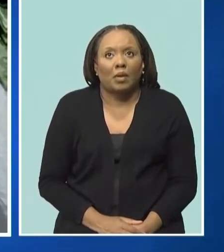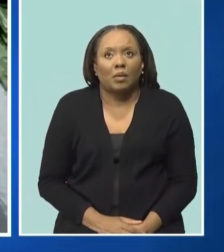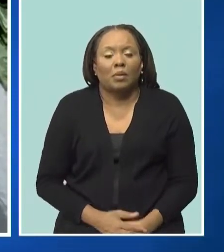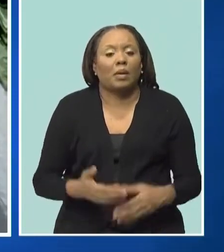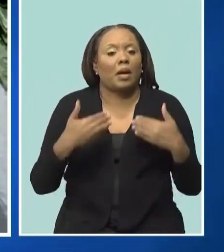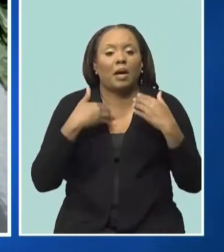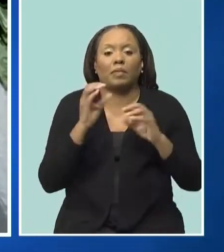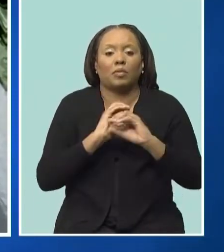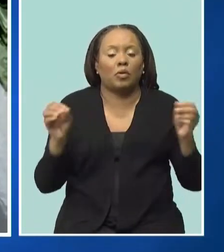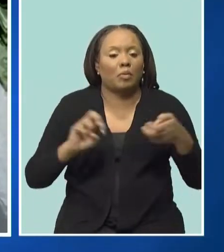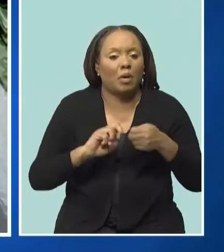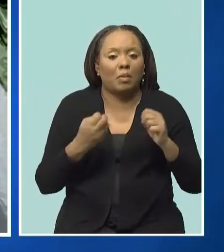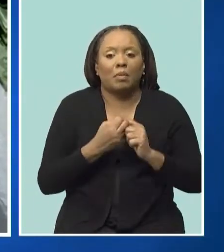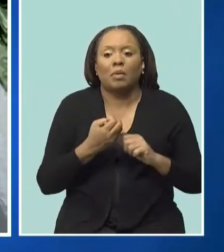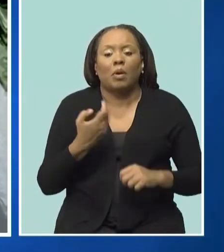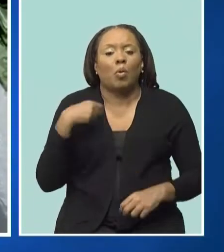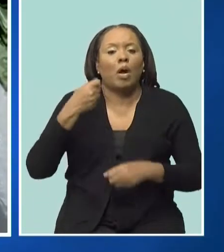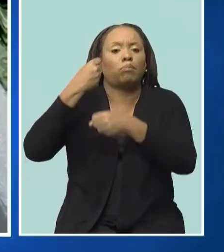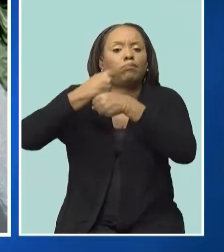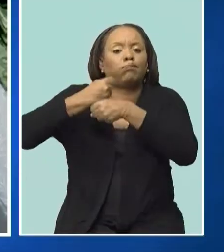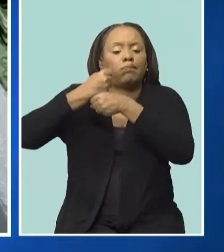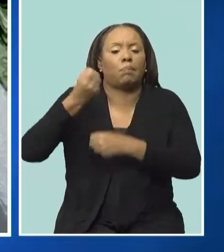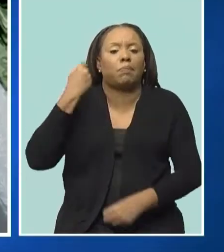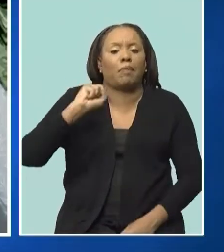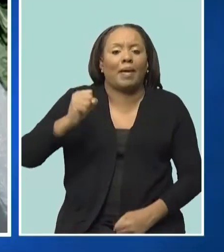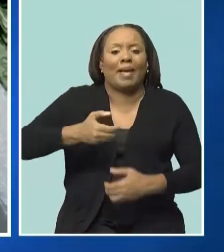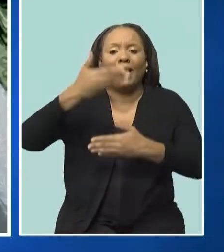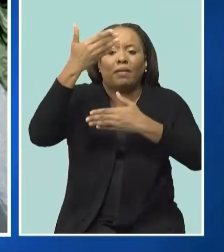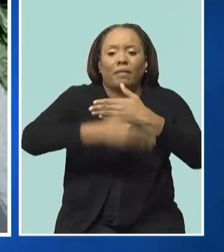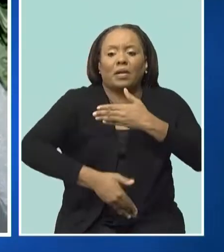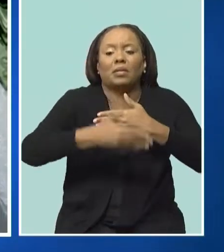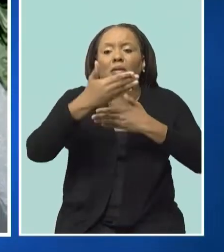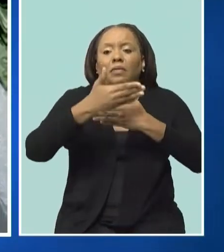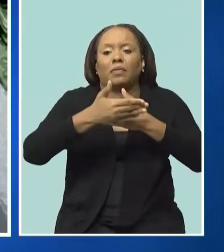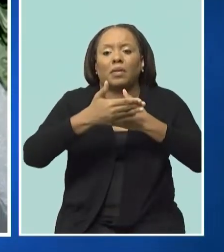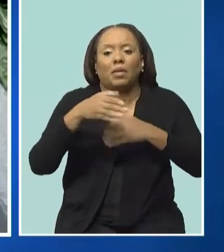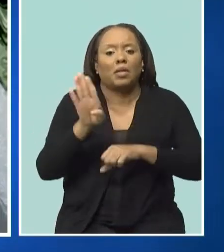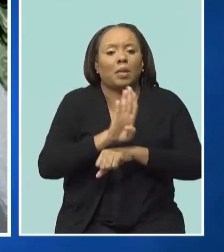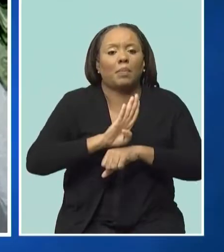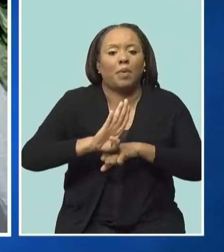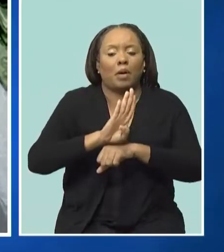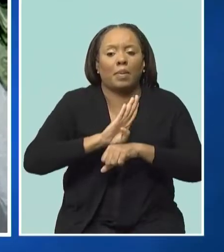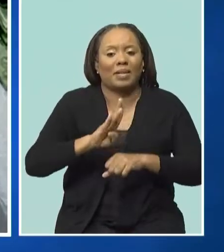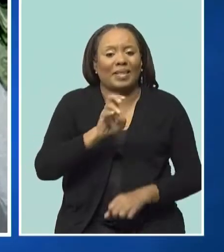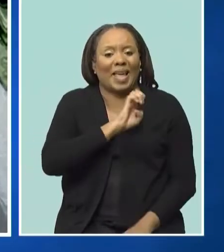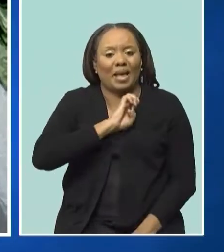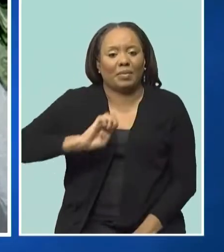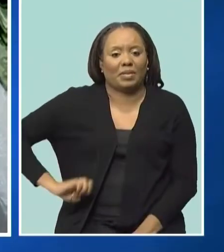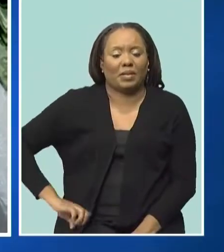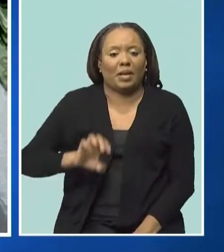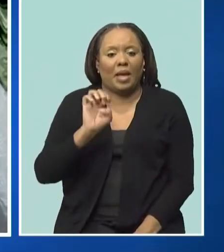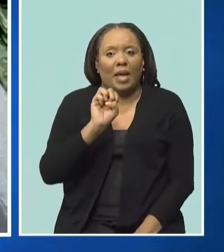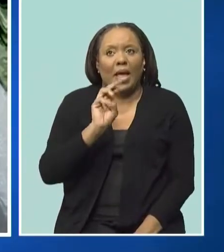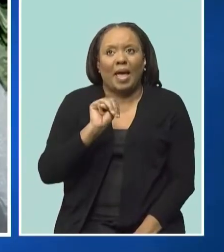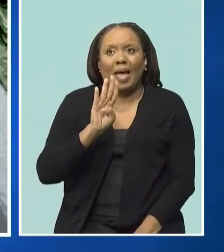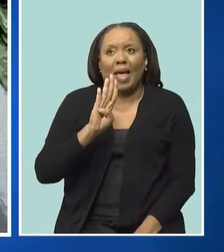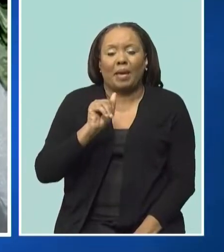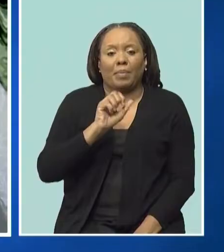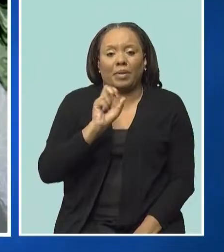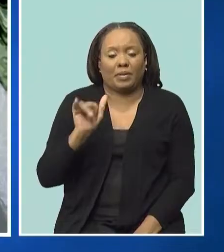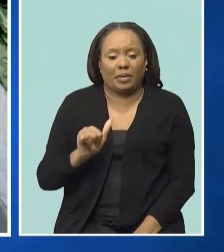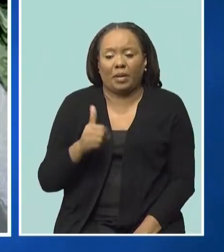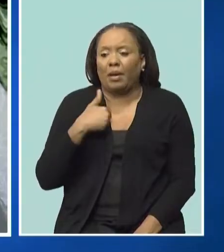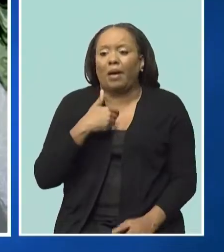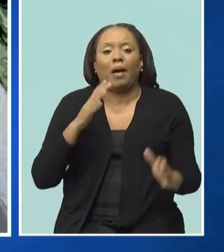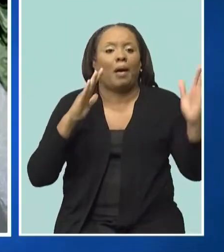the Barbados Embassy. I hope Ms. Motley would, I know Ms. Motley is aware of the situation, and I hope that they will